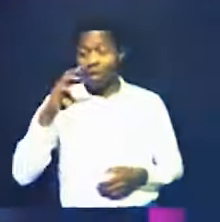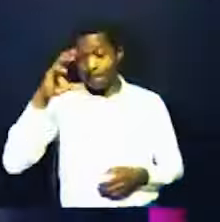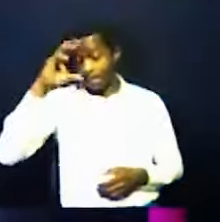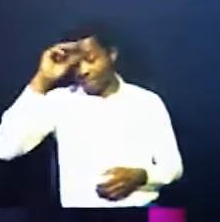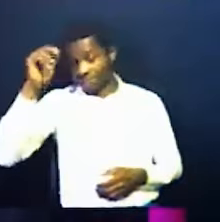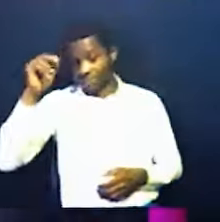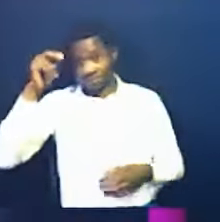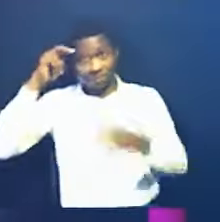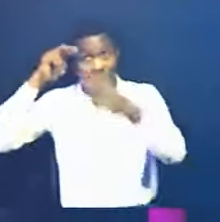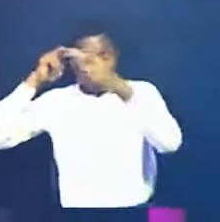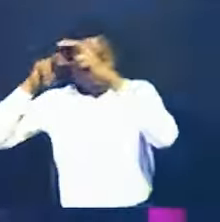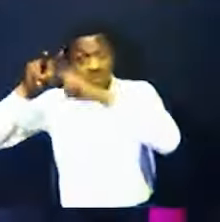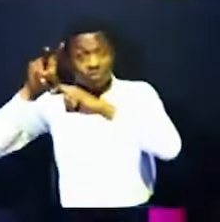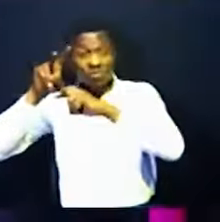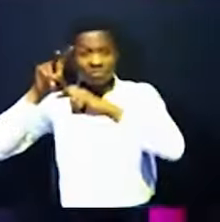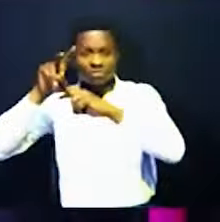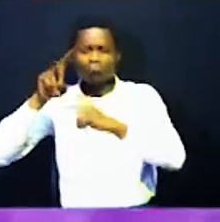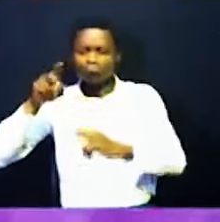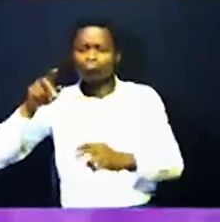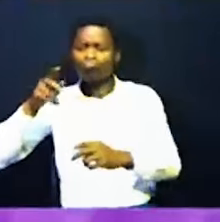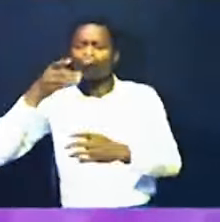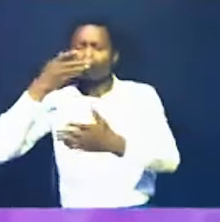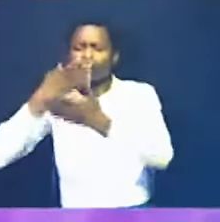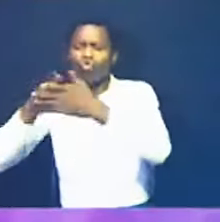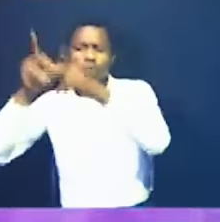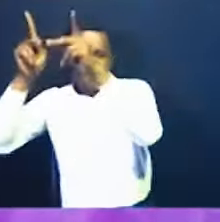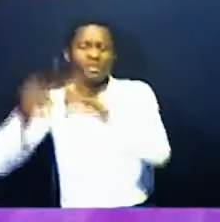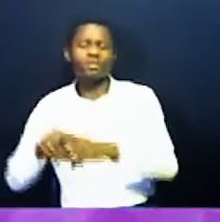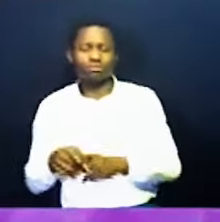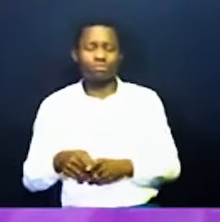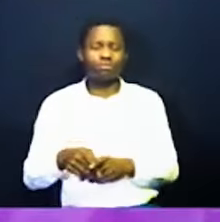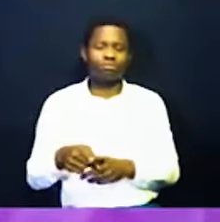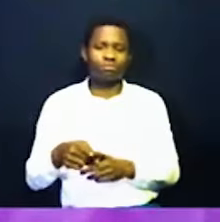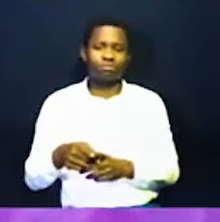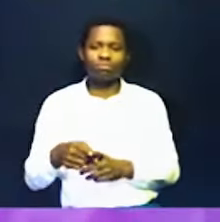and he was a good man. And